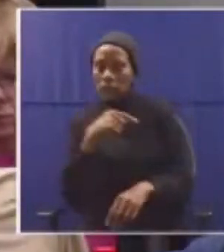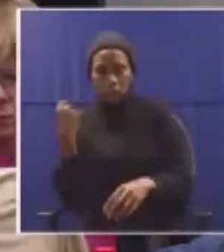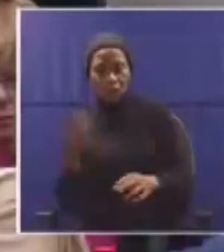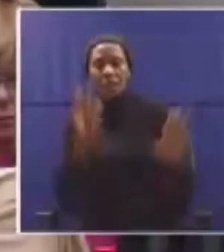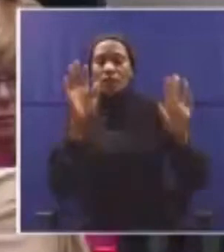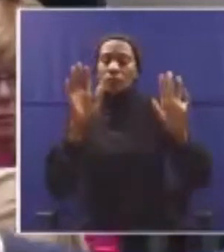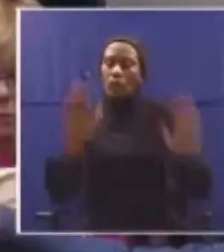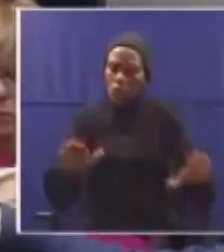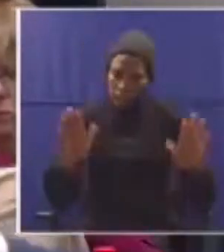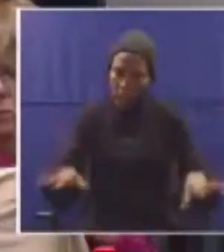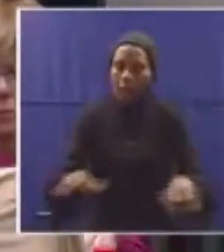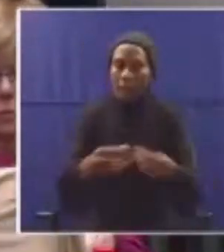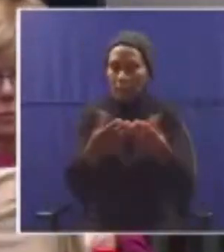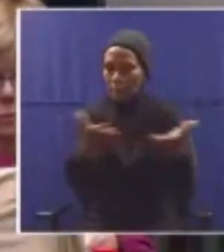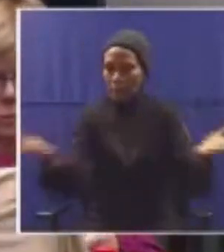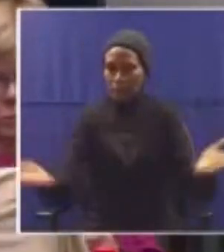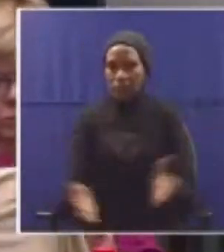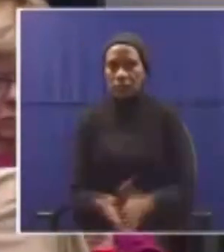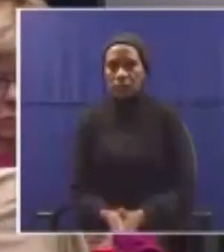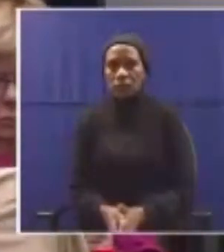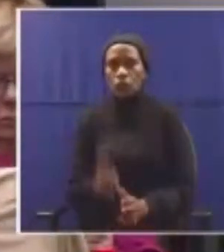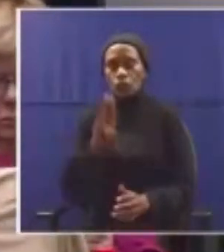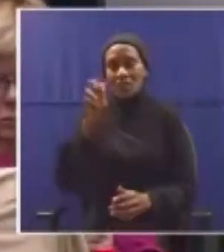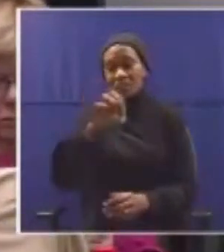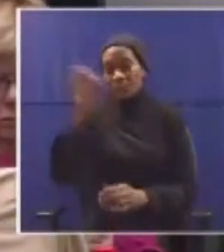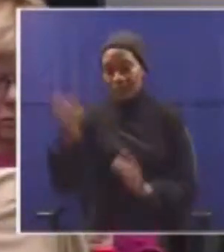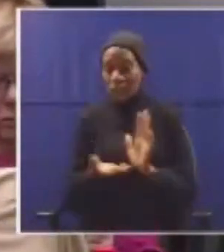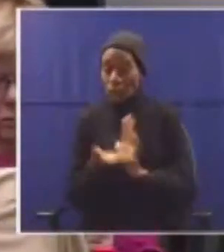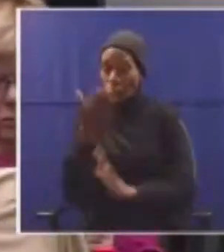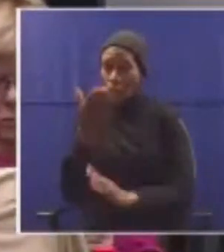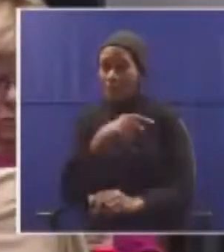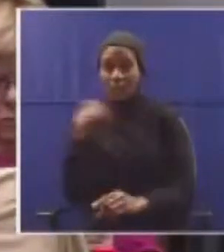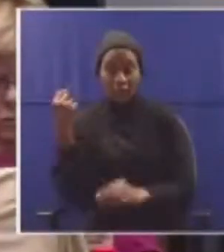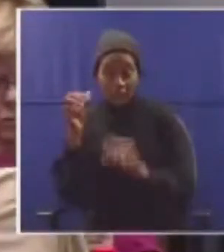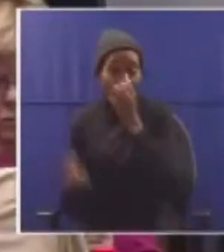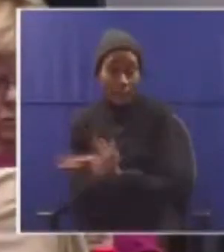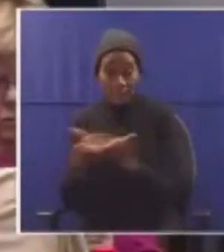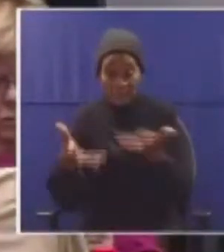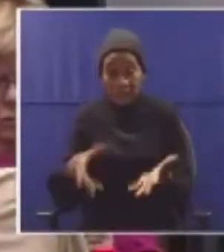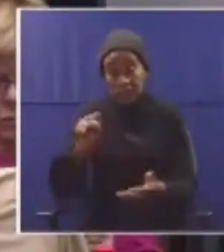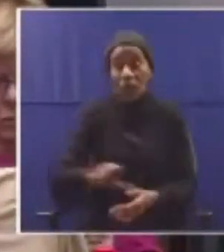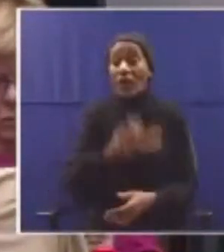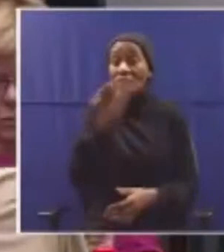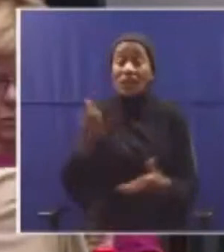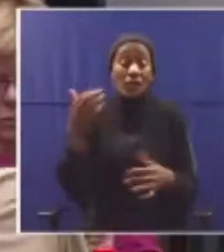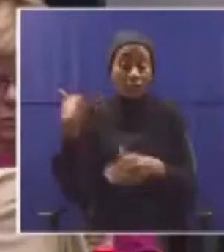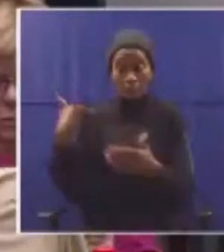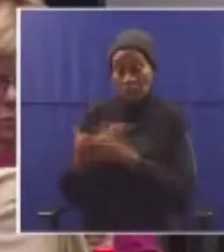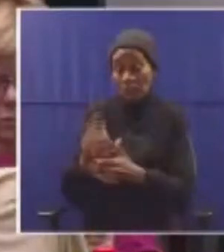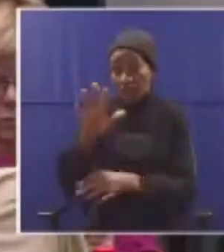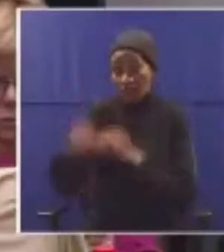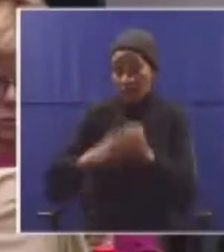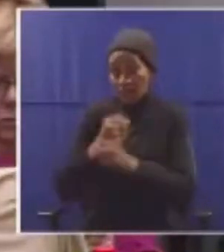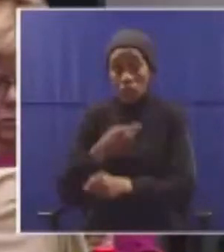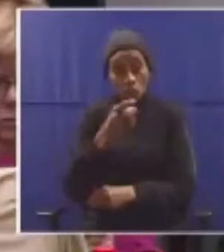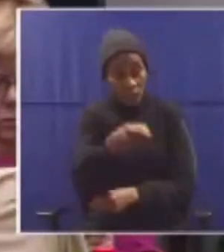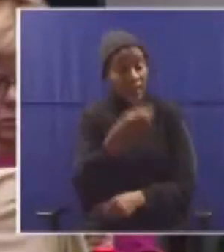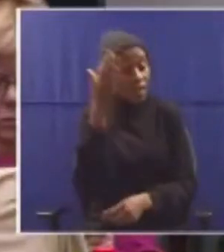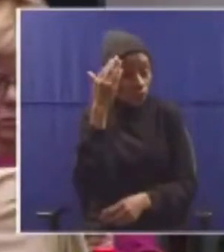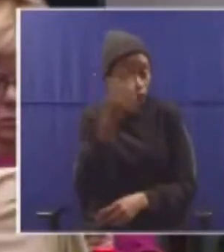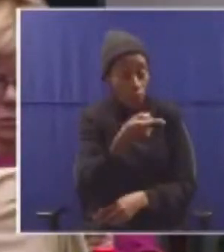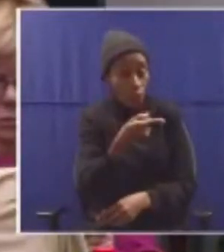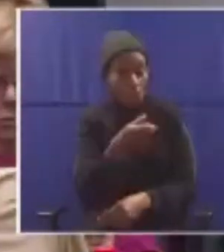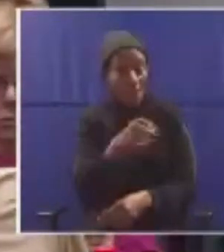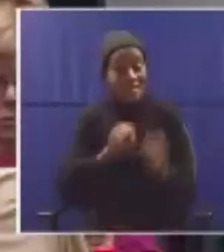honorable members. There has been a 20% increase in murder in South Africa over the last 5 years. And as you know, Deputy